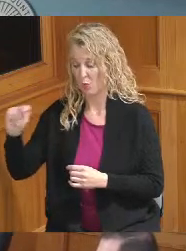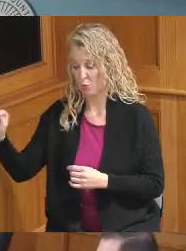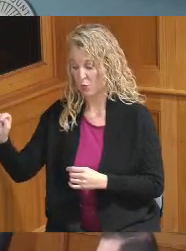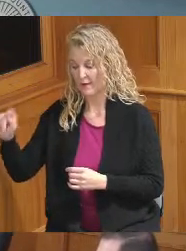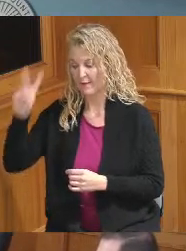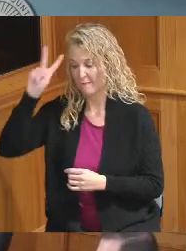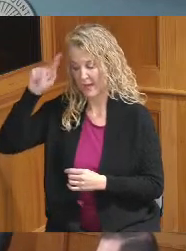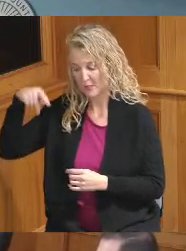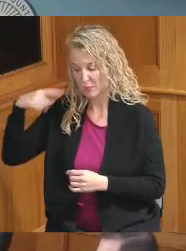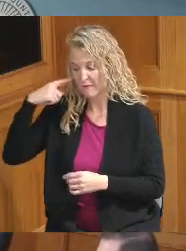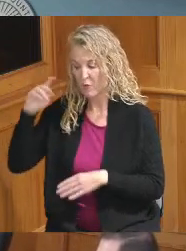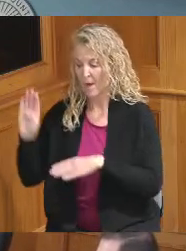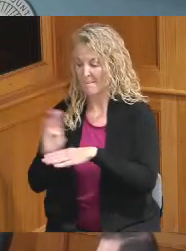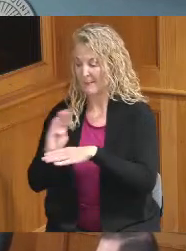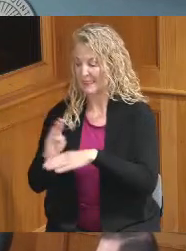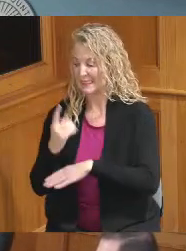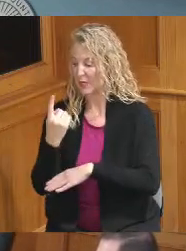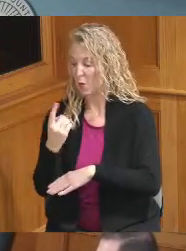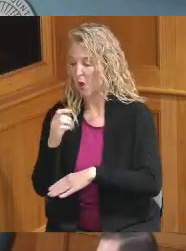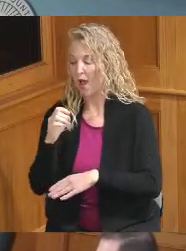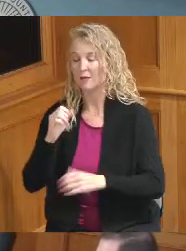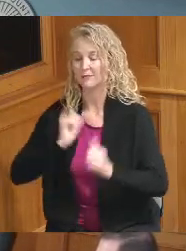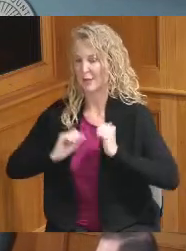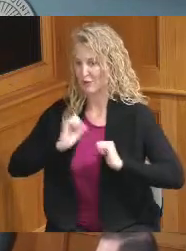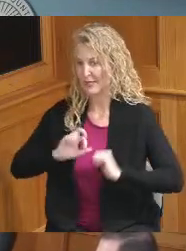A Busy One Entertainment and Radio.